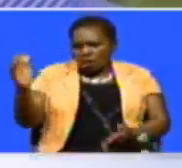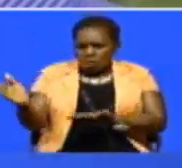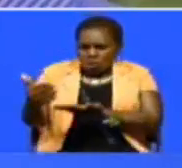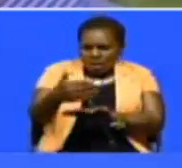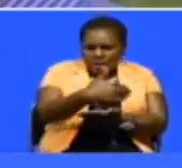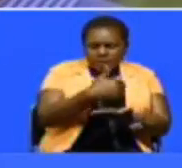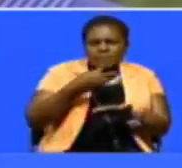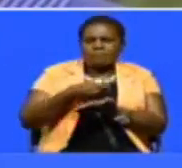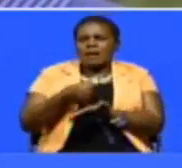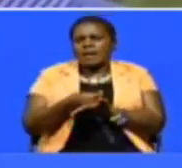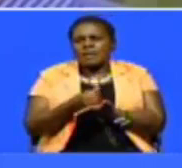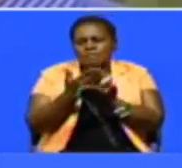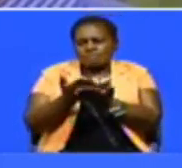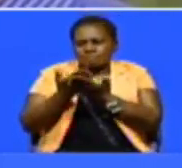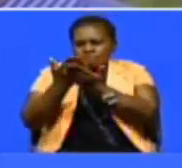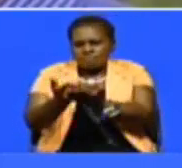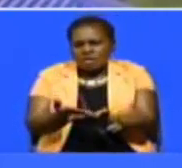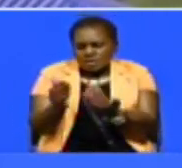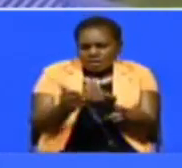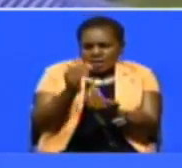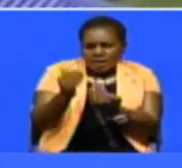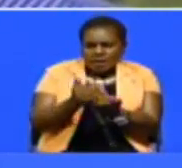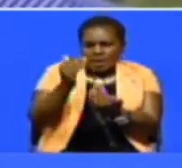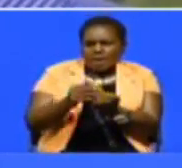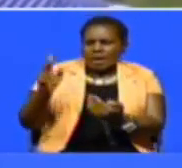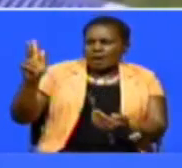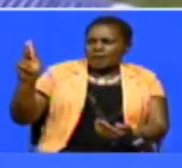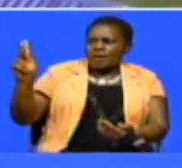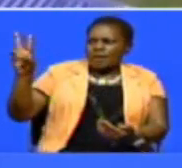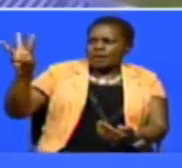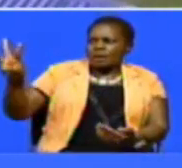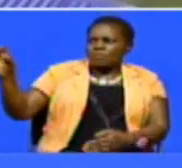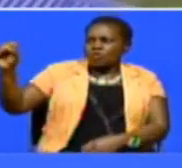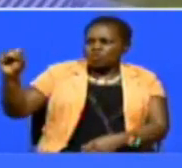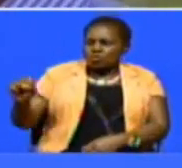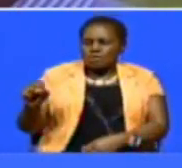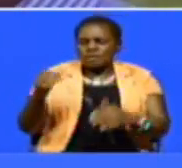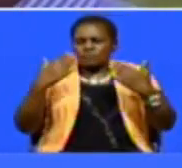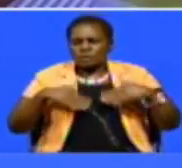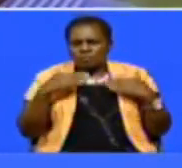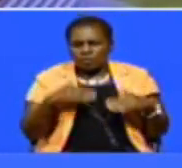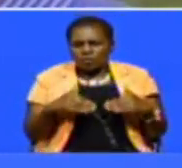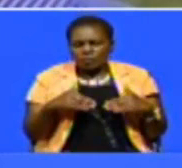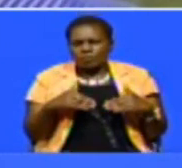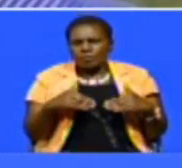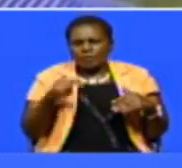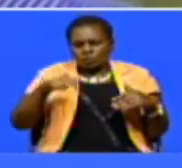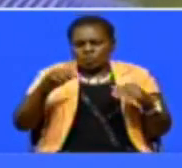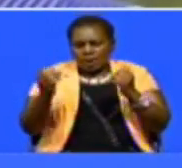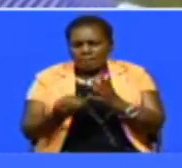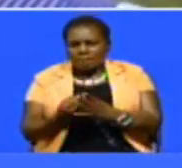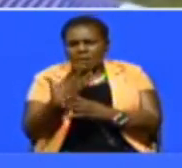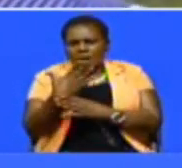funds and take care of the welfare of the rangers who protected these rhinos. So today we establish